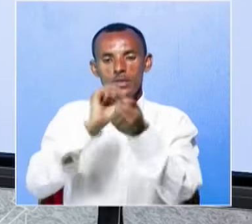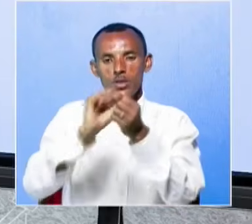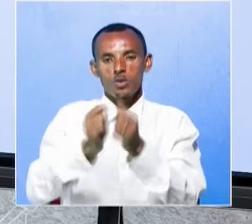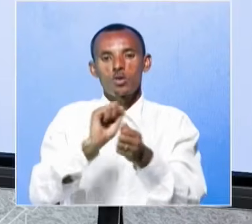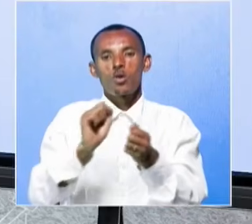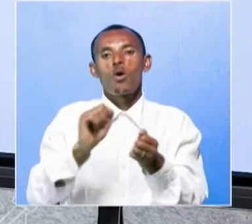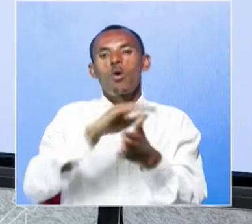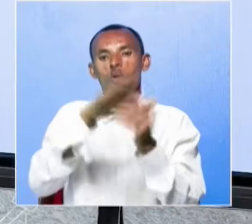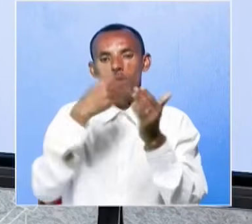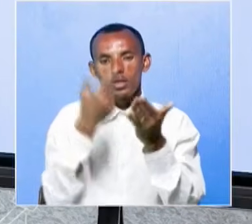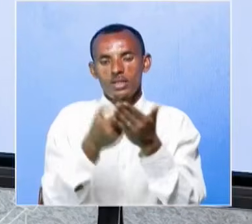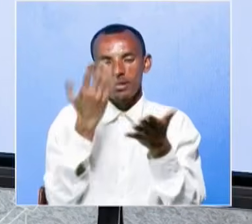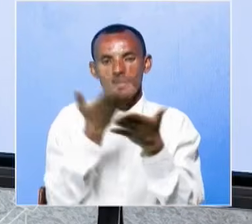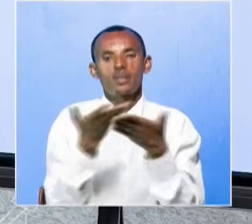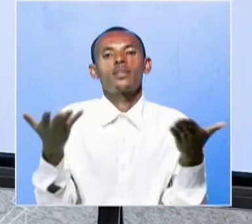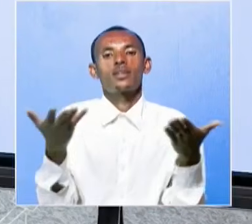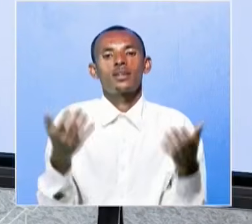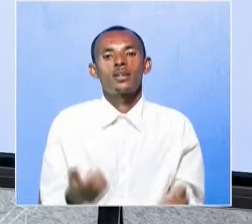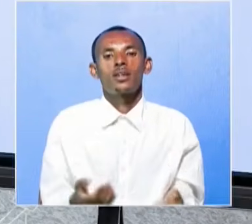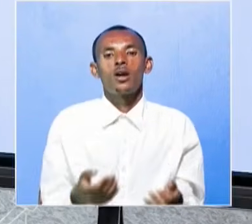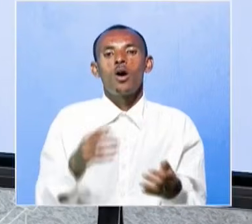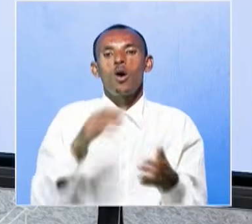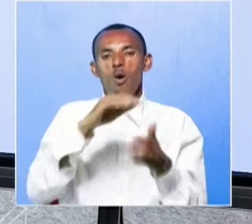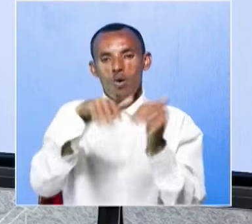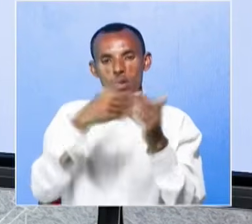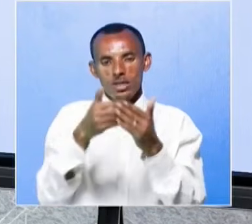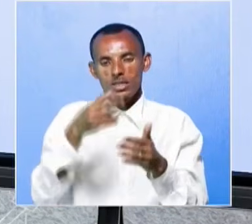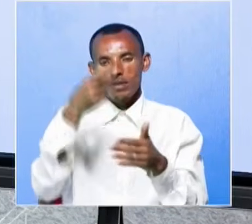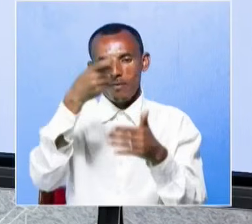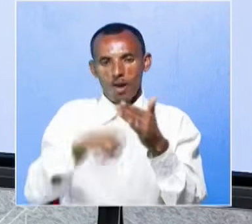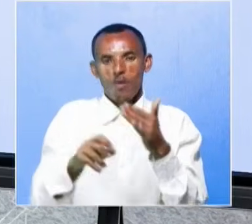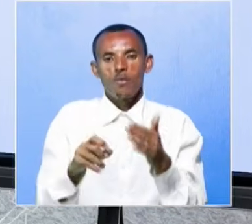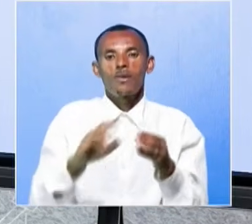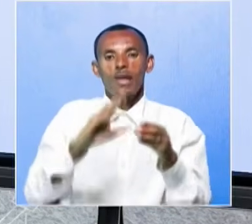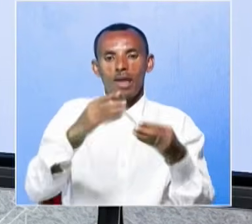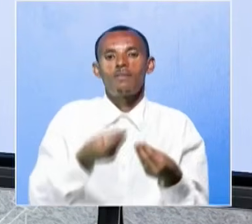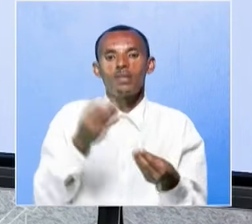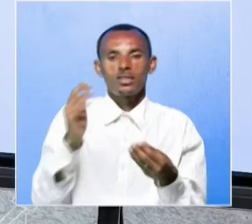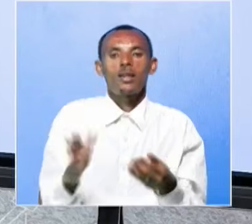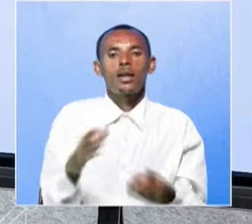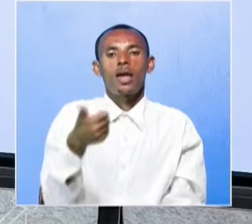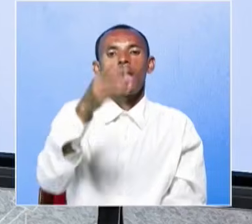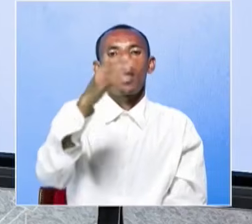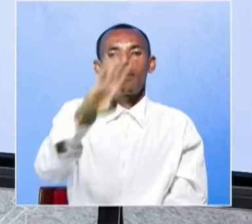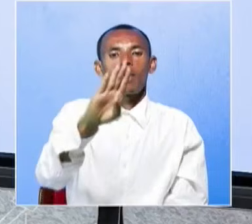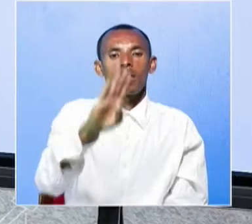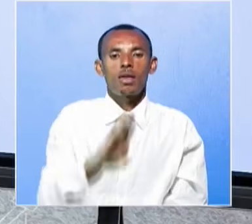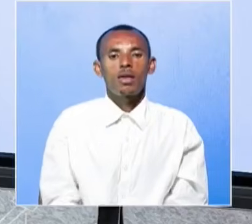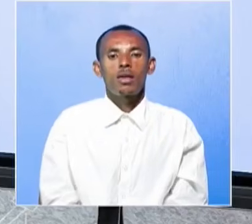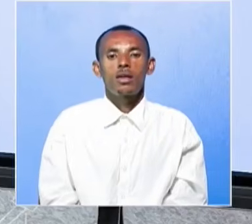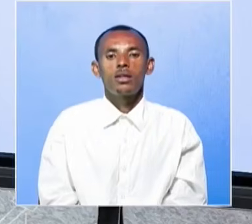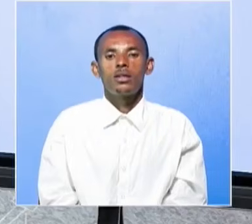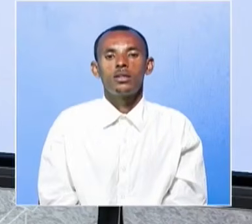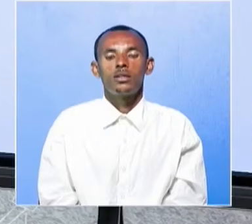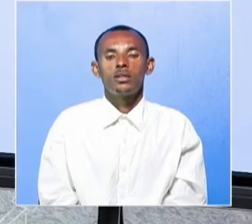all these things, right? All the values of the given sides. So AB is